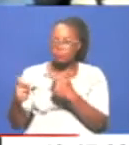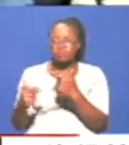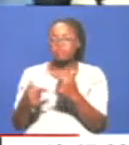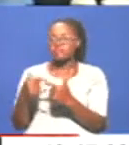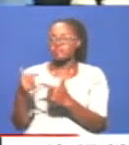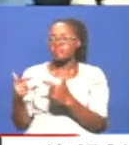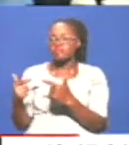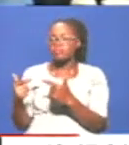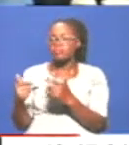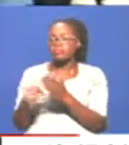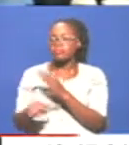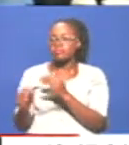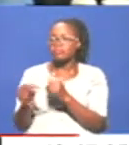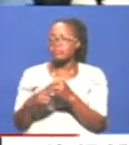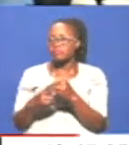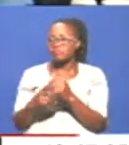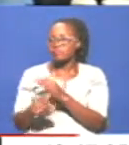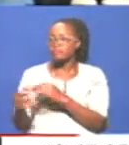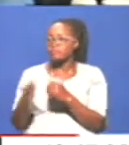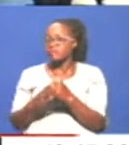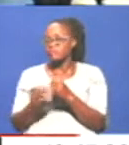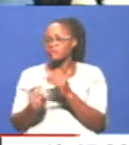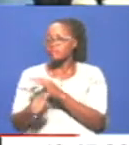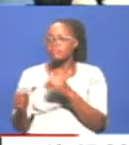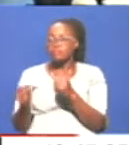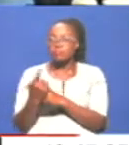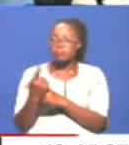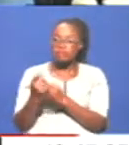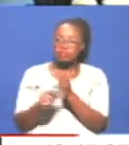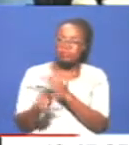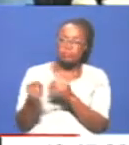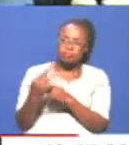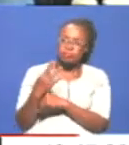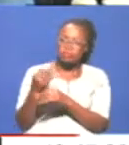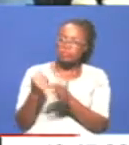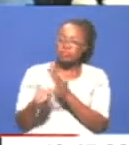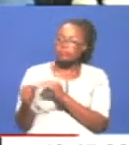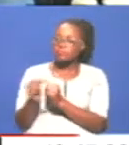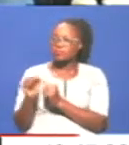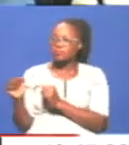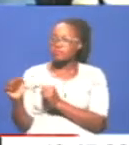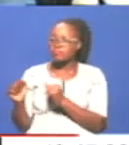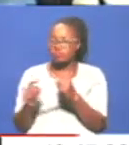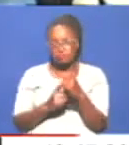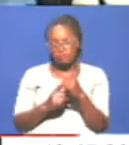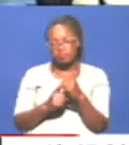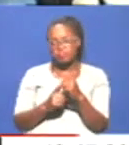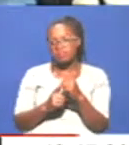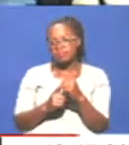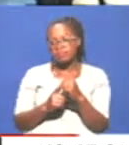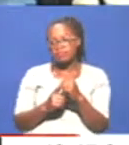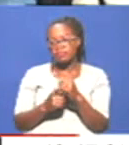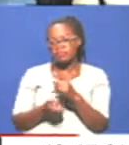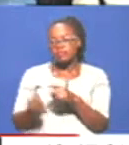you've got the under 7, under 9, under 11, under 13, under 15. So basically, you've got 6. So basically, when you add the women's